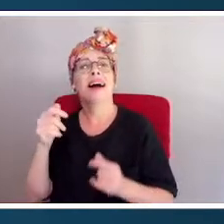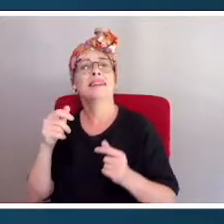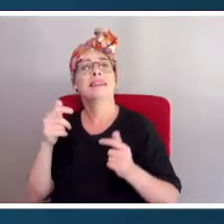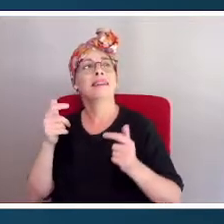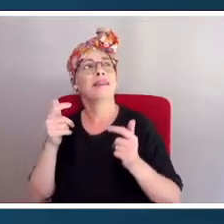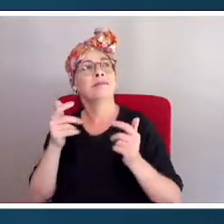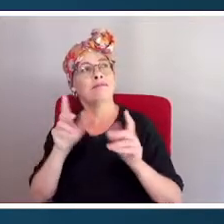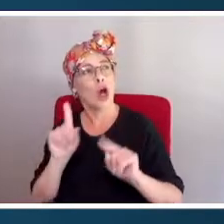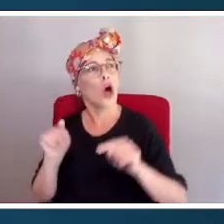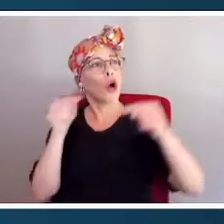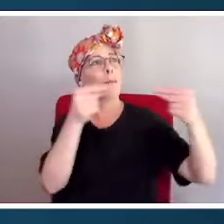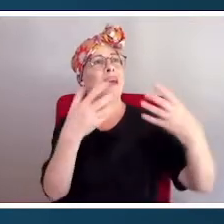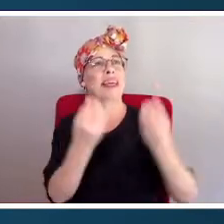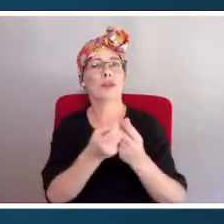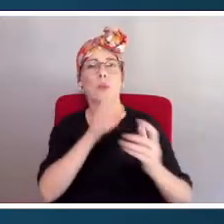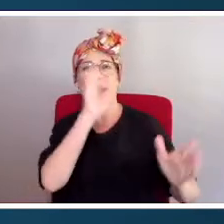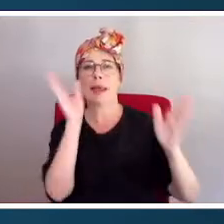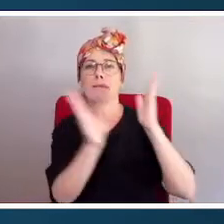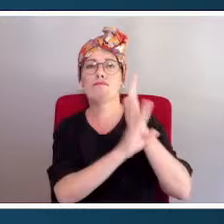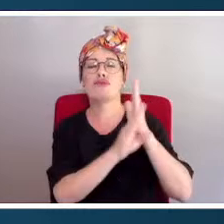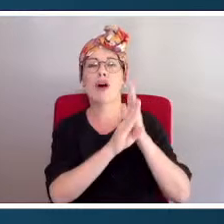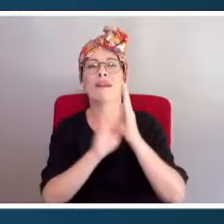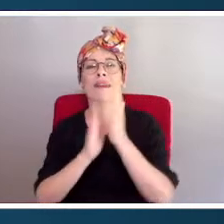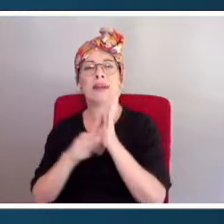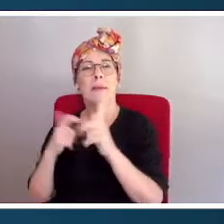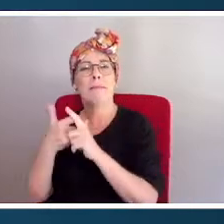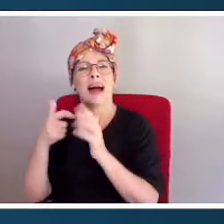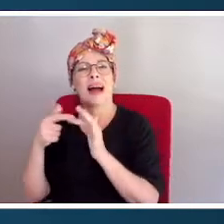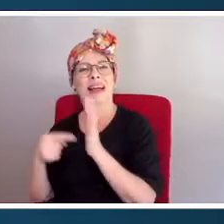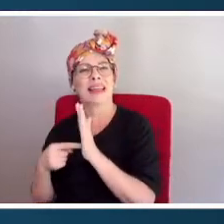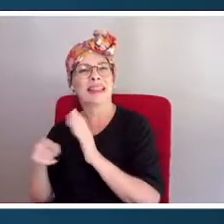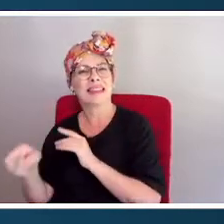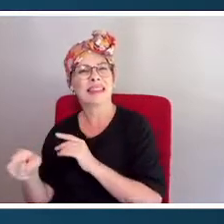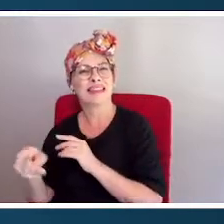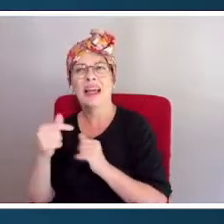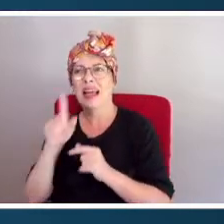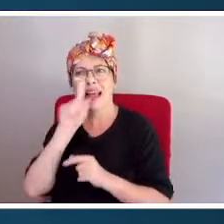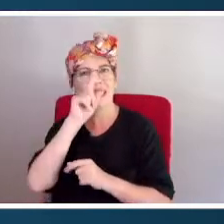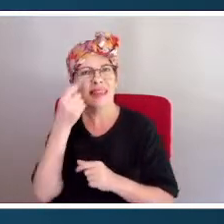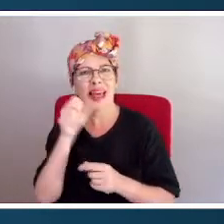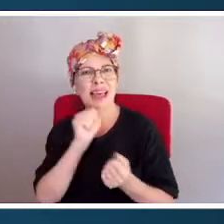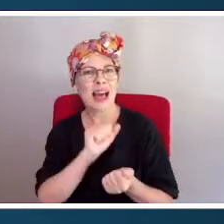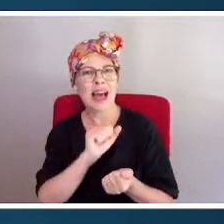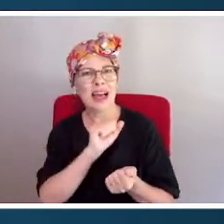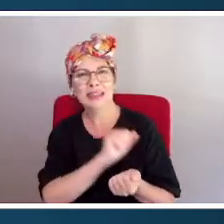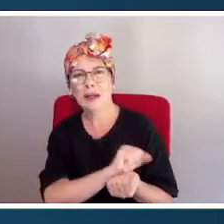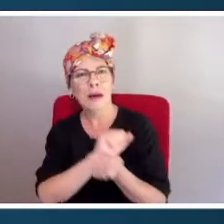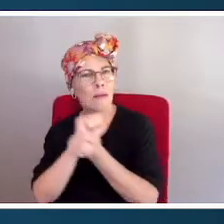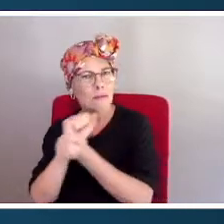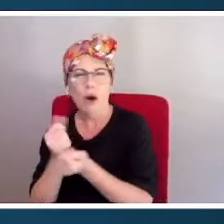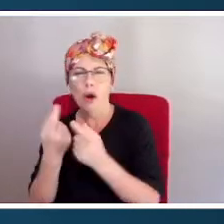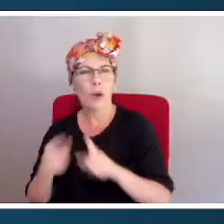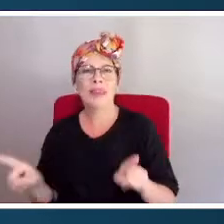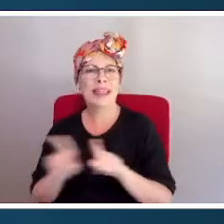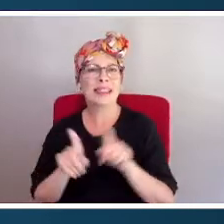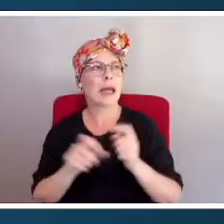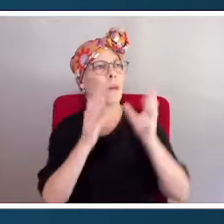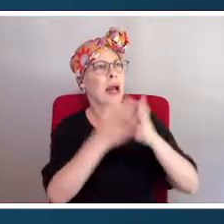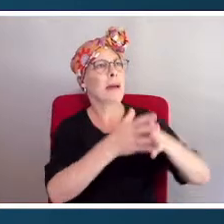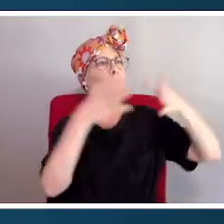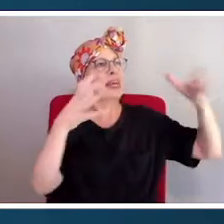Small states cannot borrow to rebuild the same infrastructure over and over again each time they get